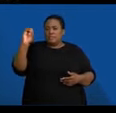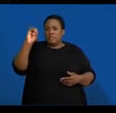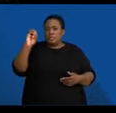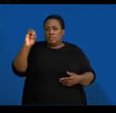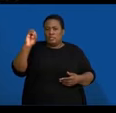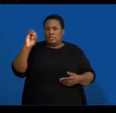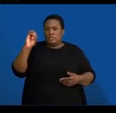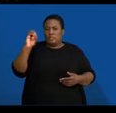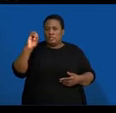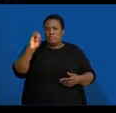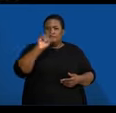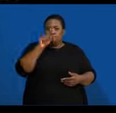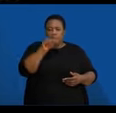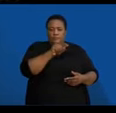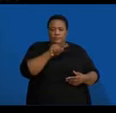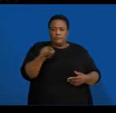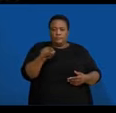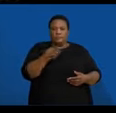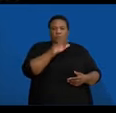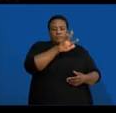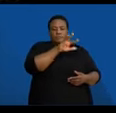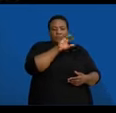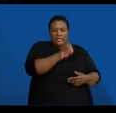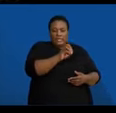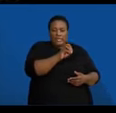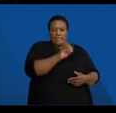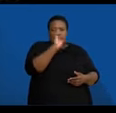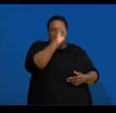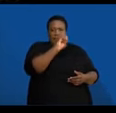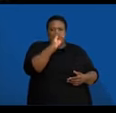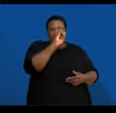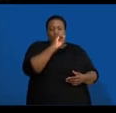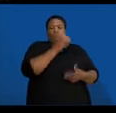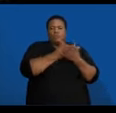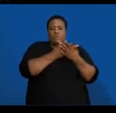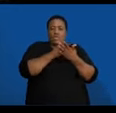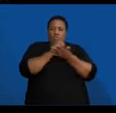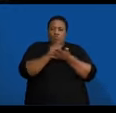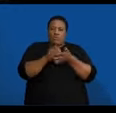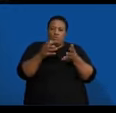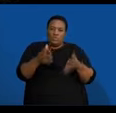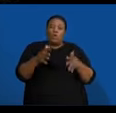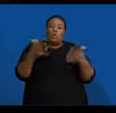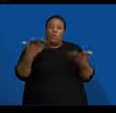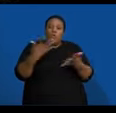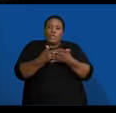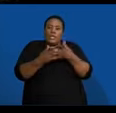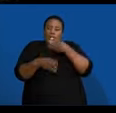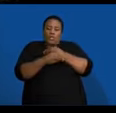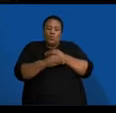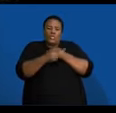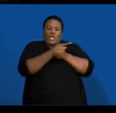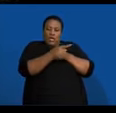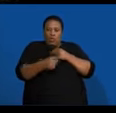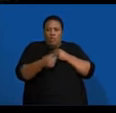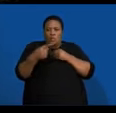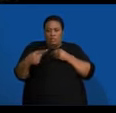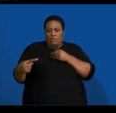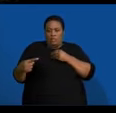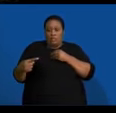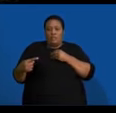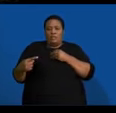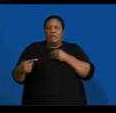degrees and the 90 degrees. You can write it like this, or you can include the equal